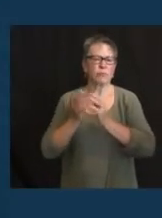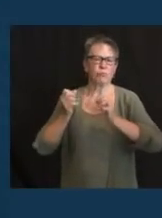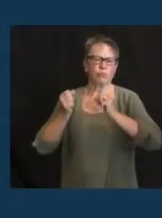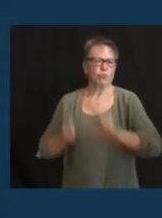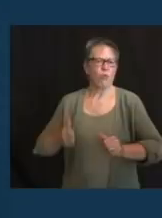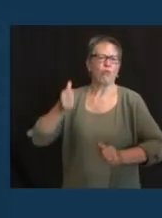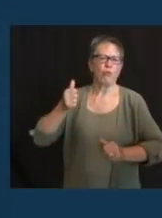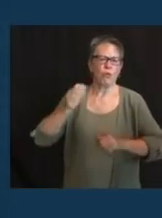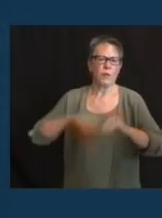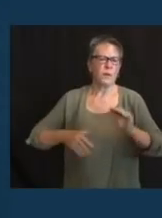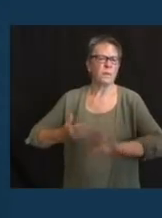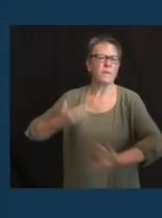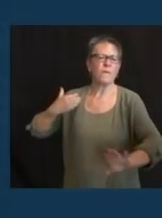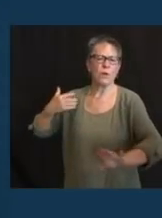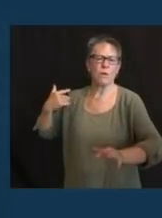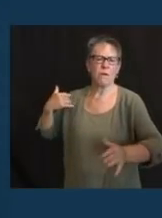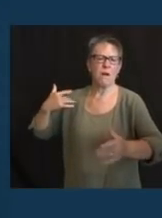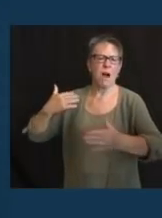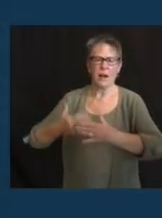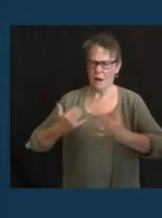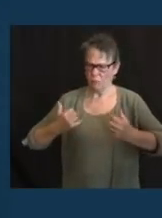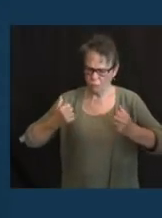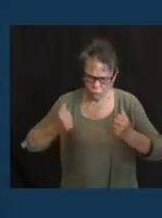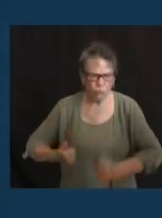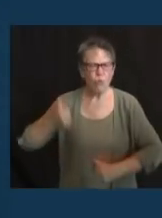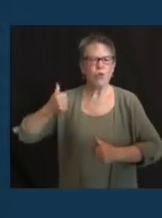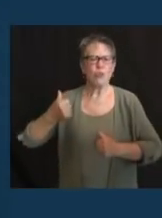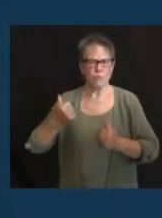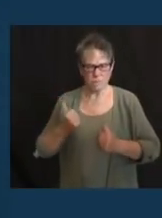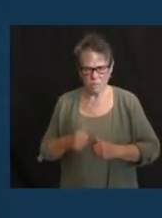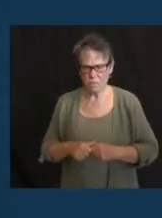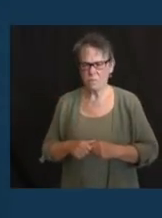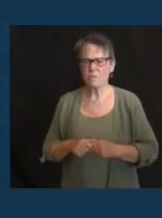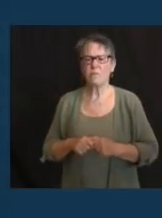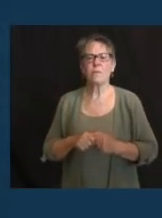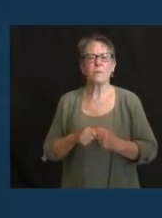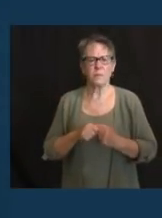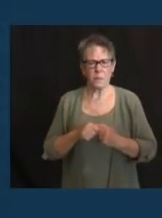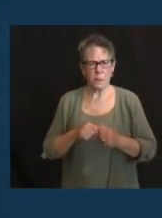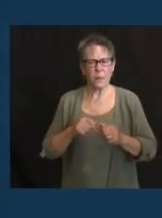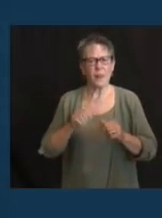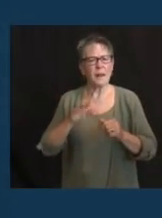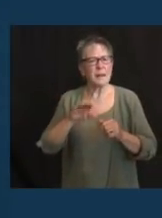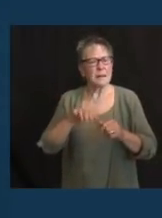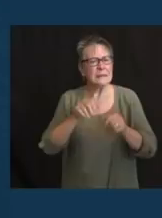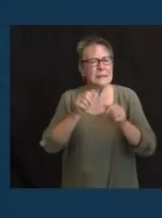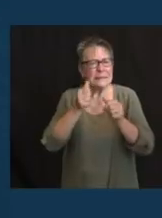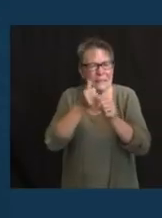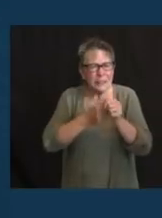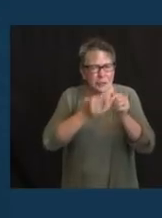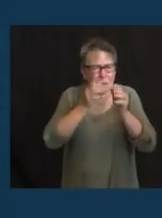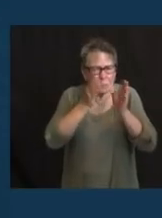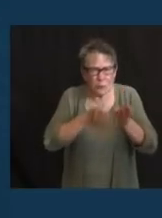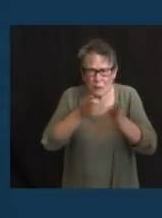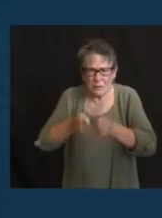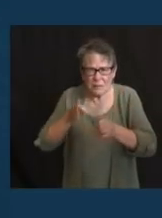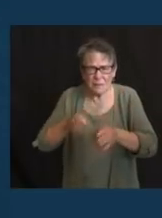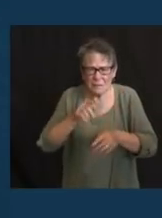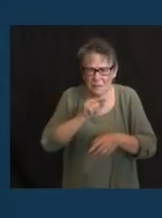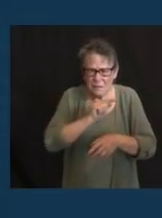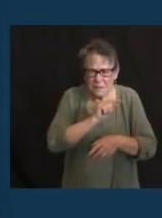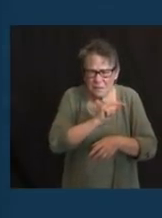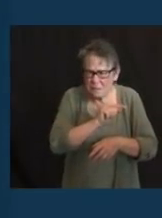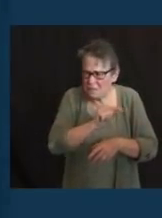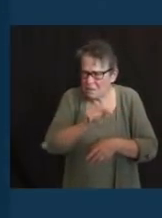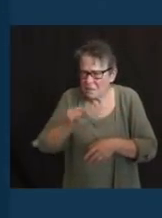you, who have taken to heart the need for us to work together to beat back this virus. This is where we